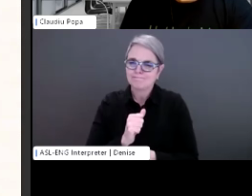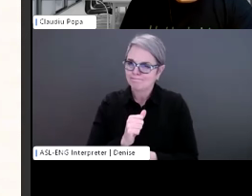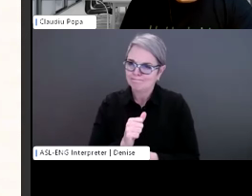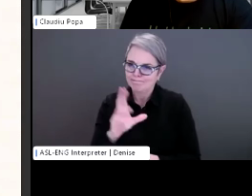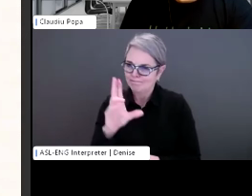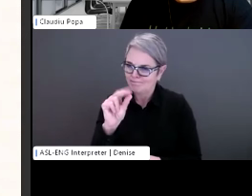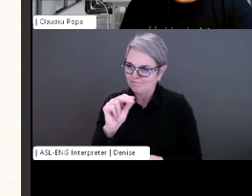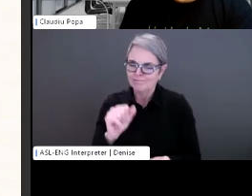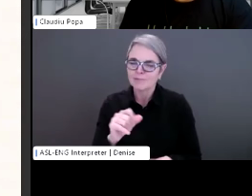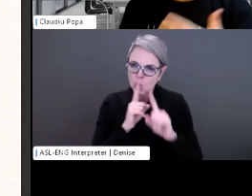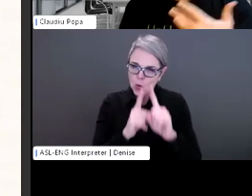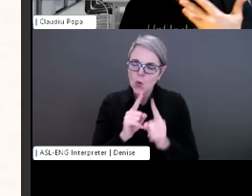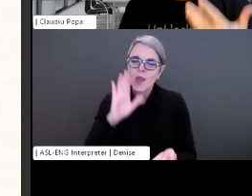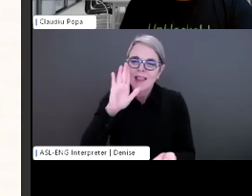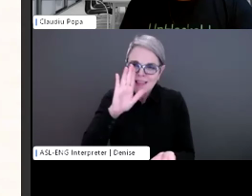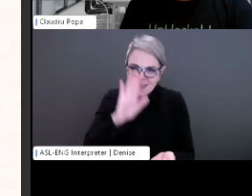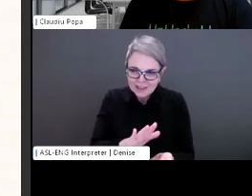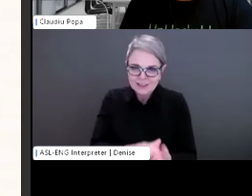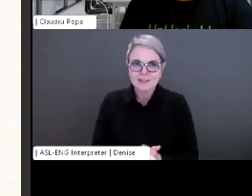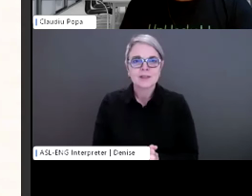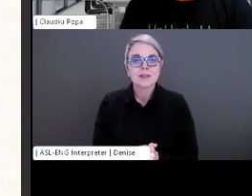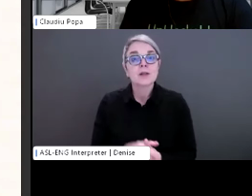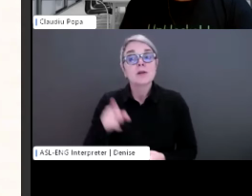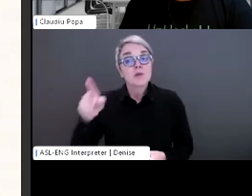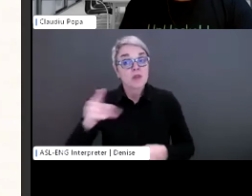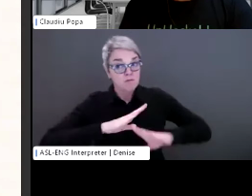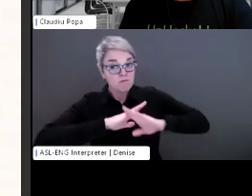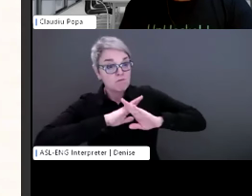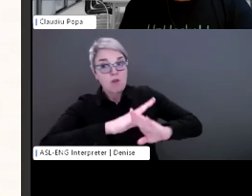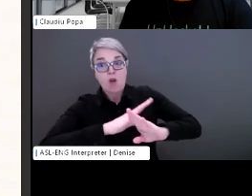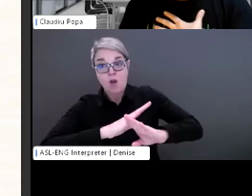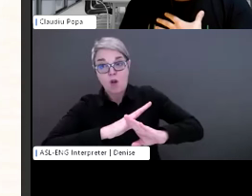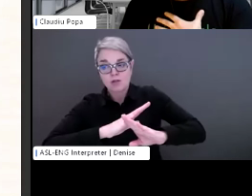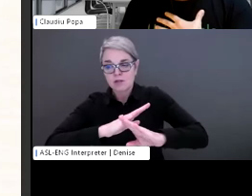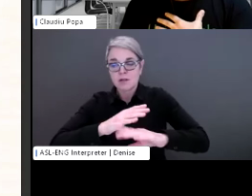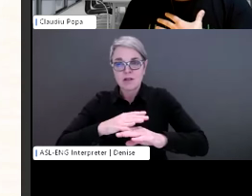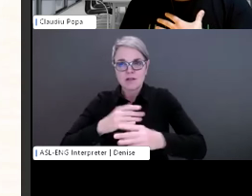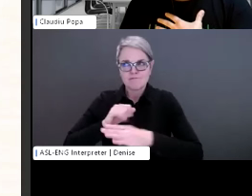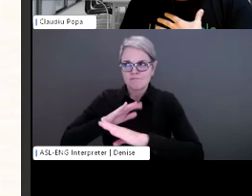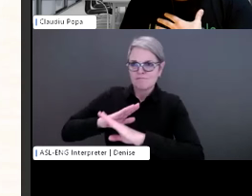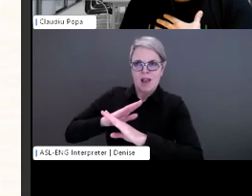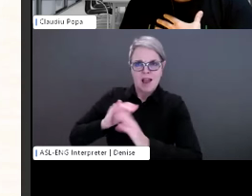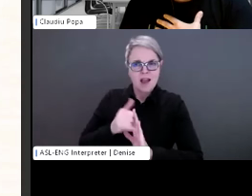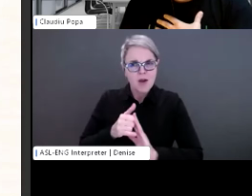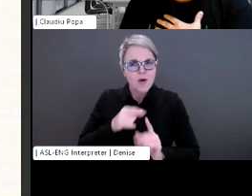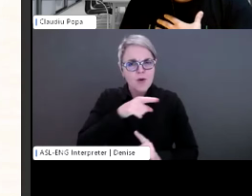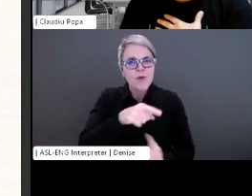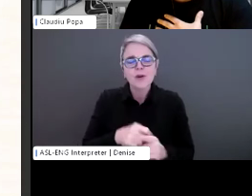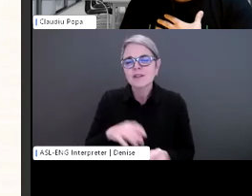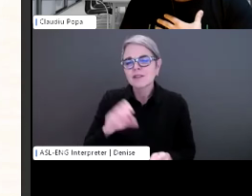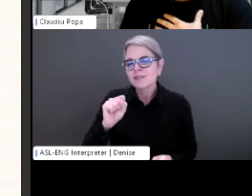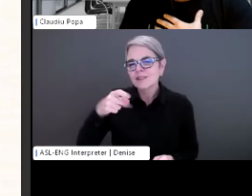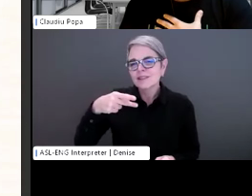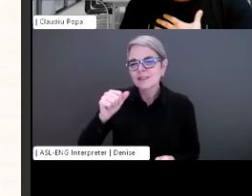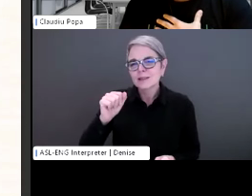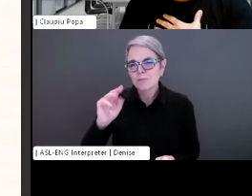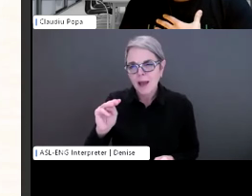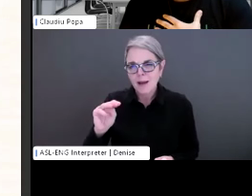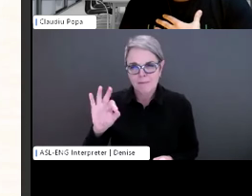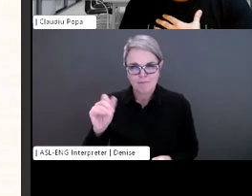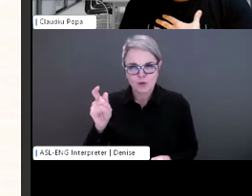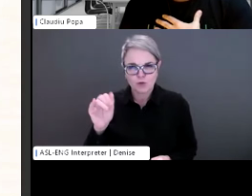Your scam might also fail because spam filters are really good. I have a pretty good spam filter, but what